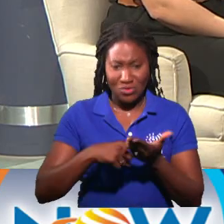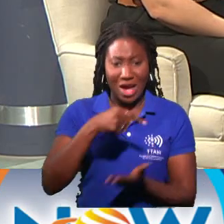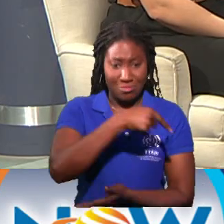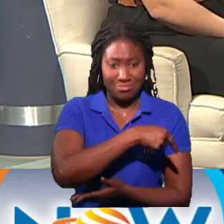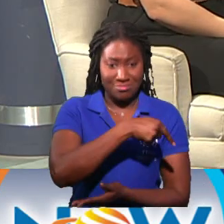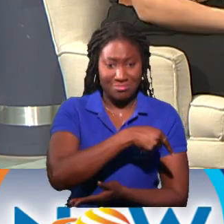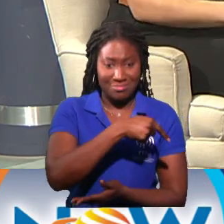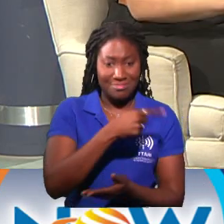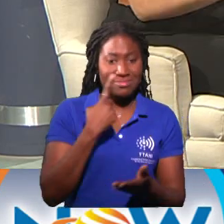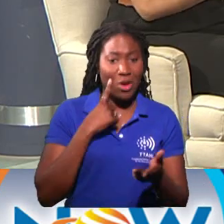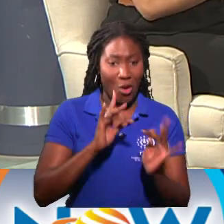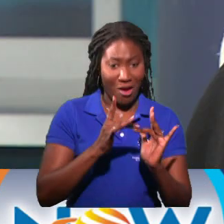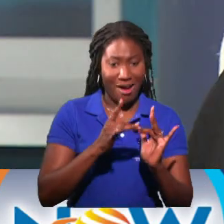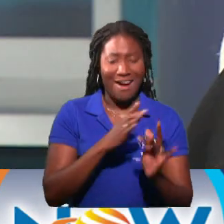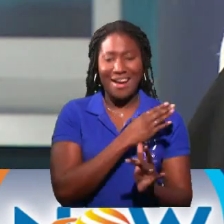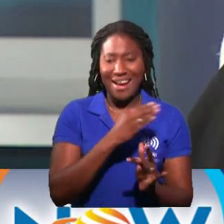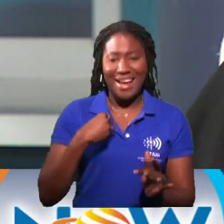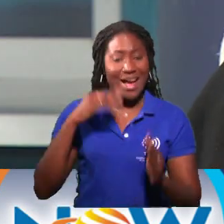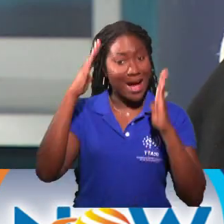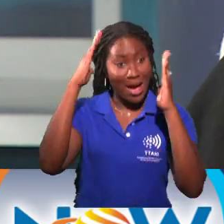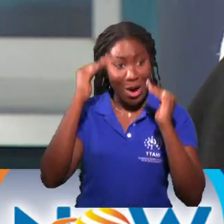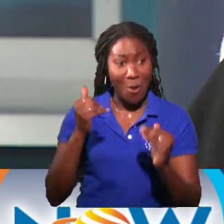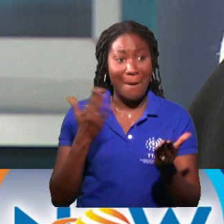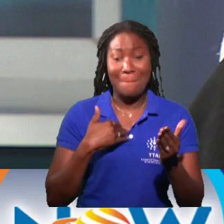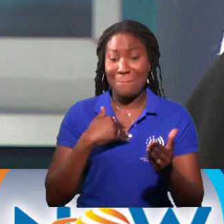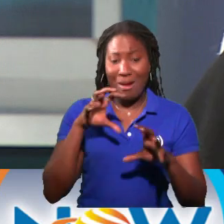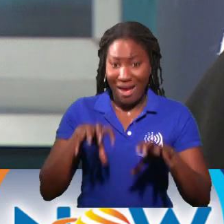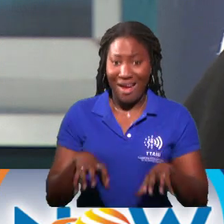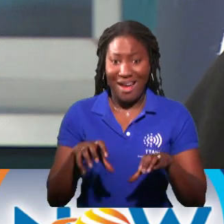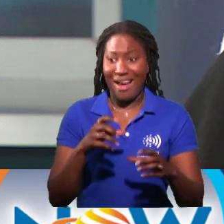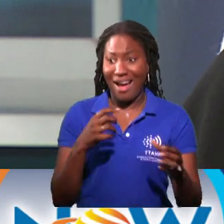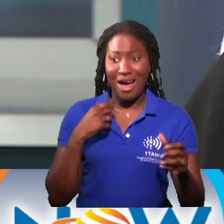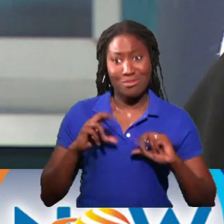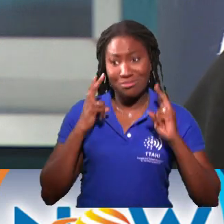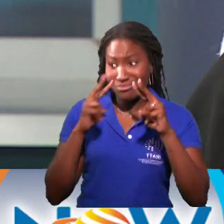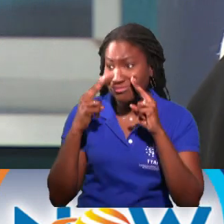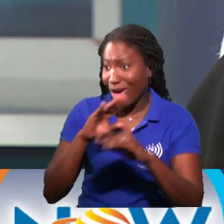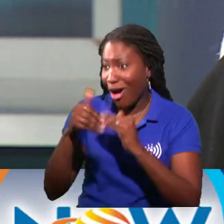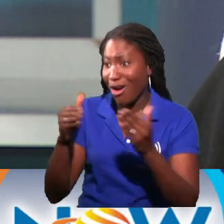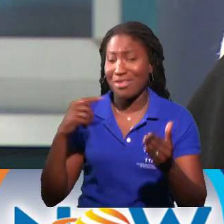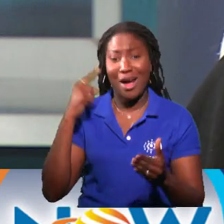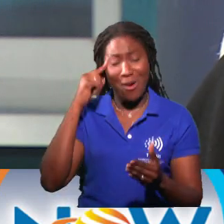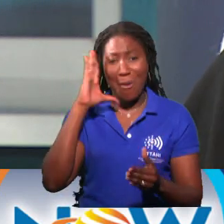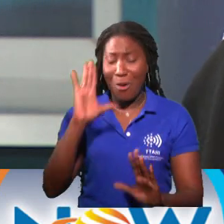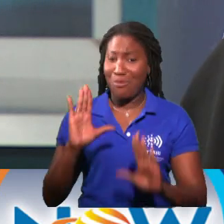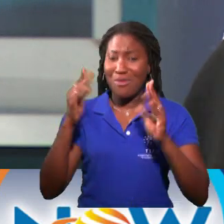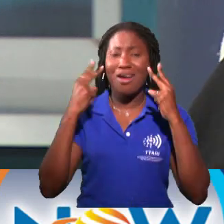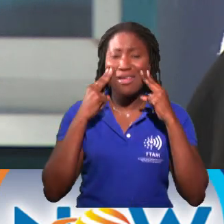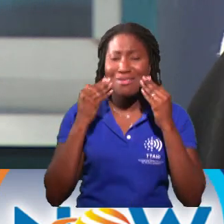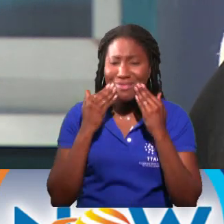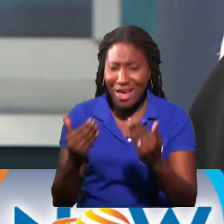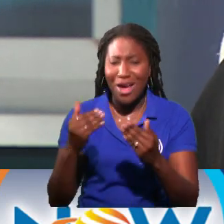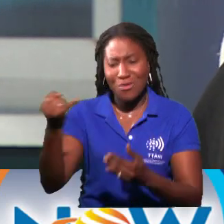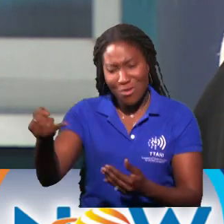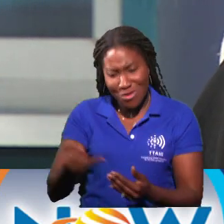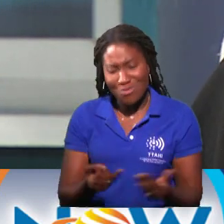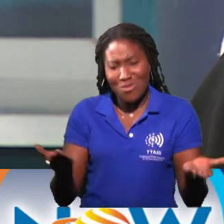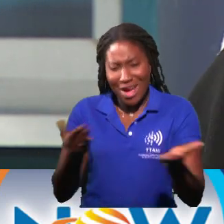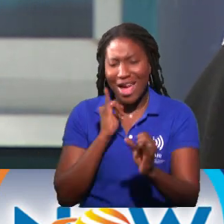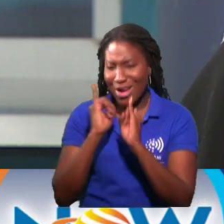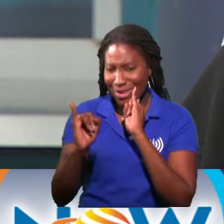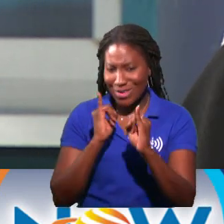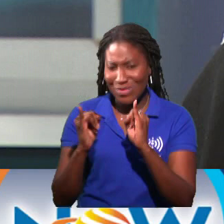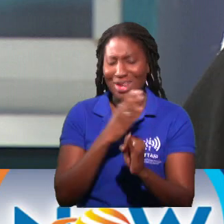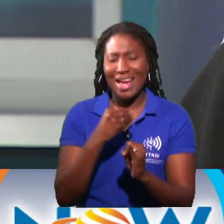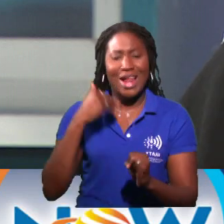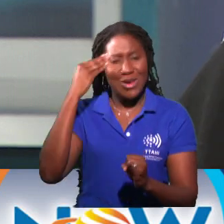the festival. I'm hoping that I can fit everything in because it looks like it's going to be so amazing. Alette, thank you for joining us. Thank you. All the best to you and the team.